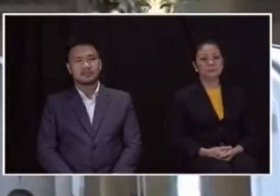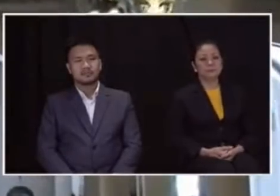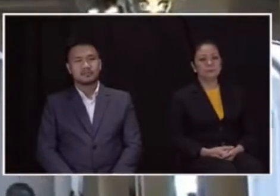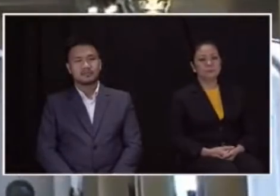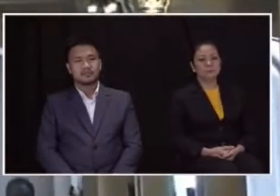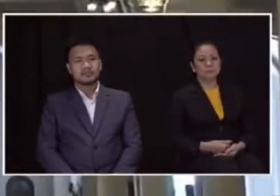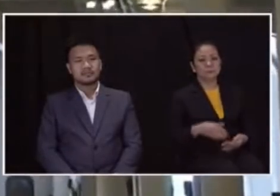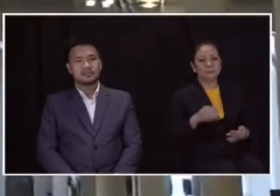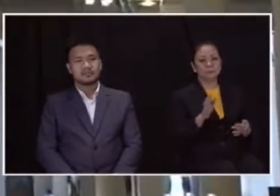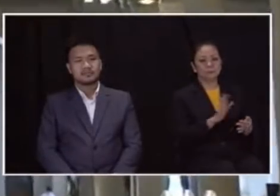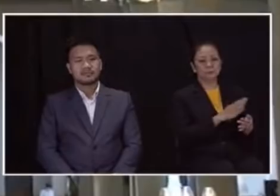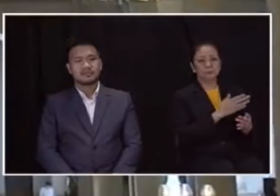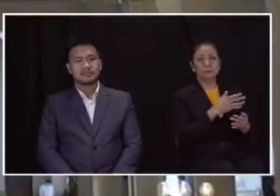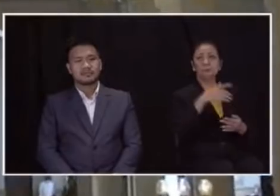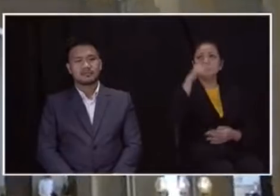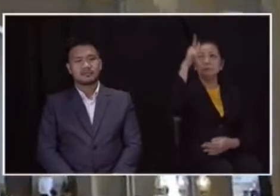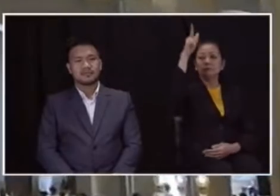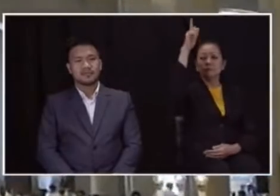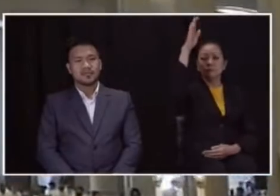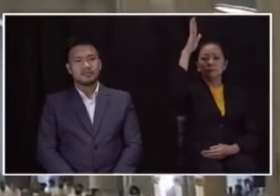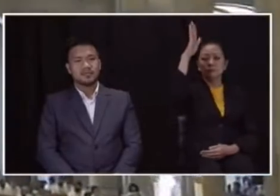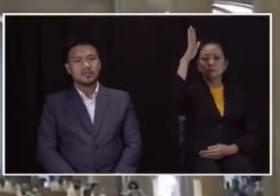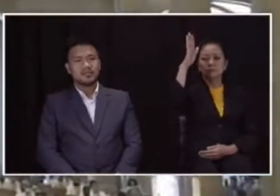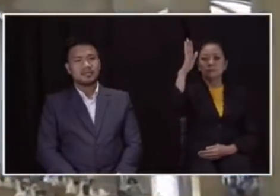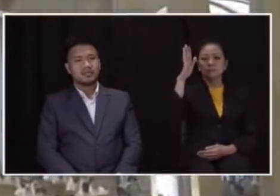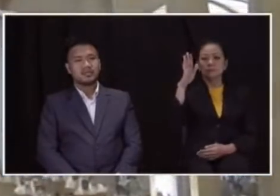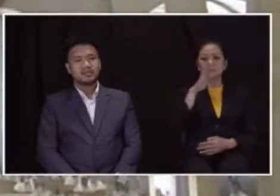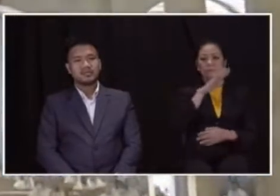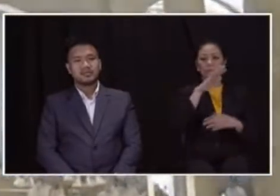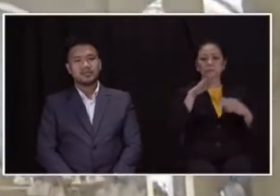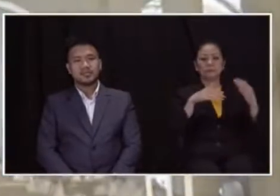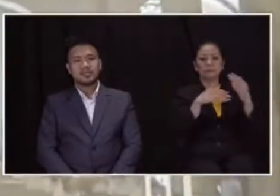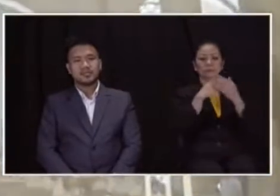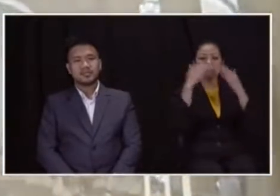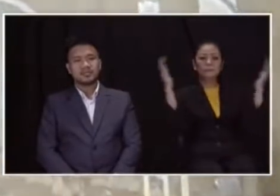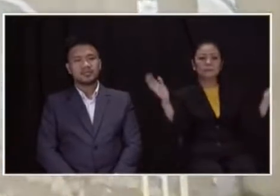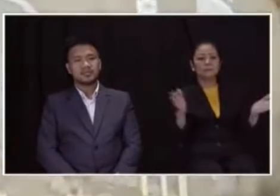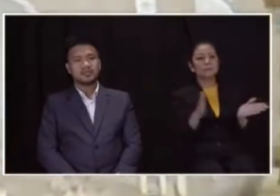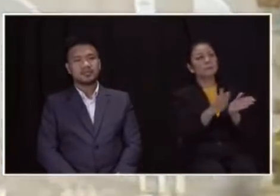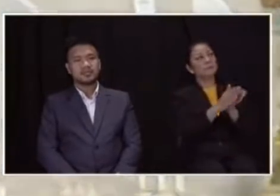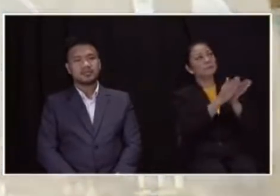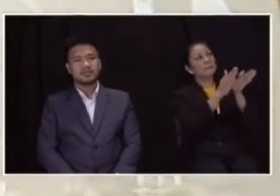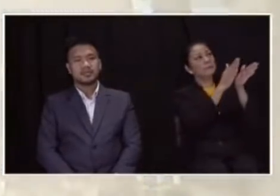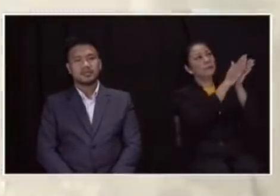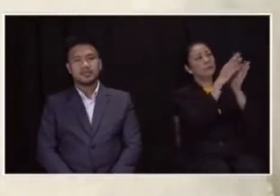Oh God, the Isle of Grace.